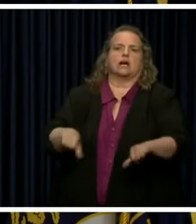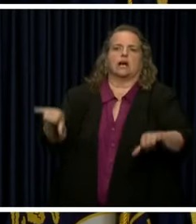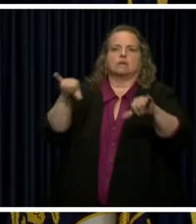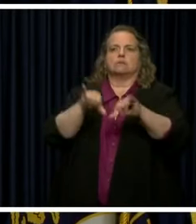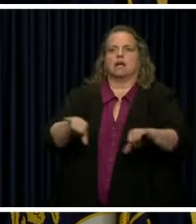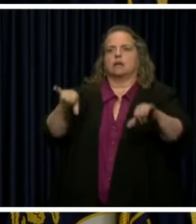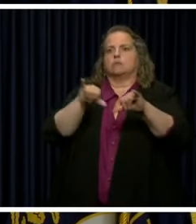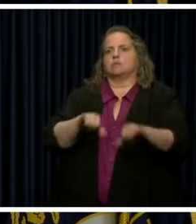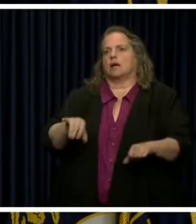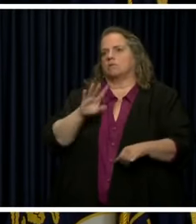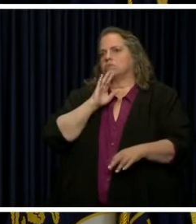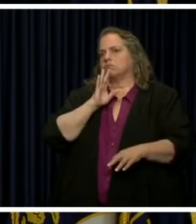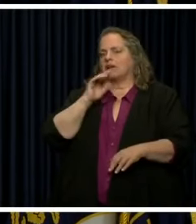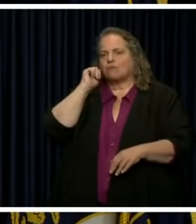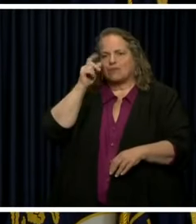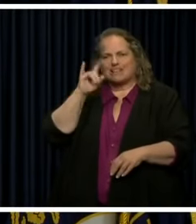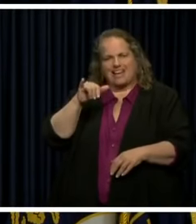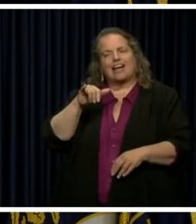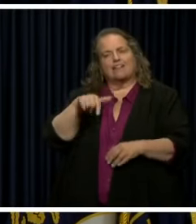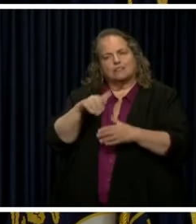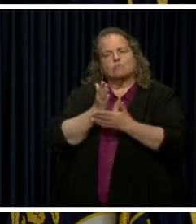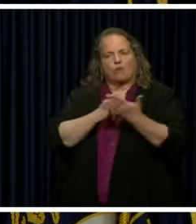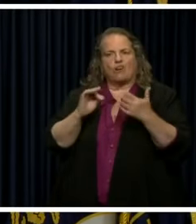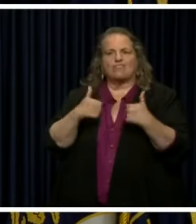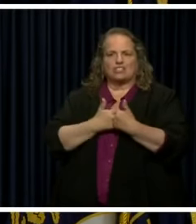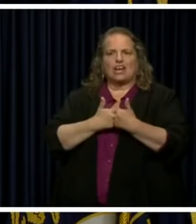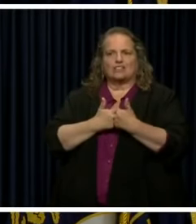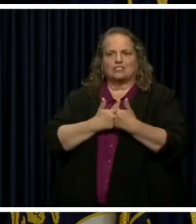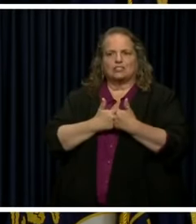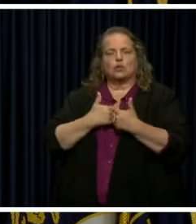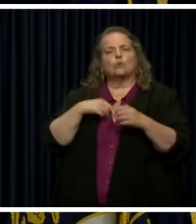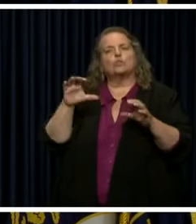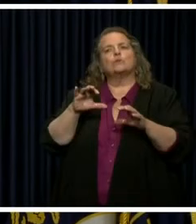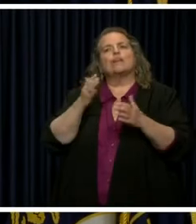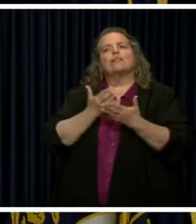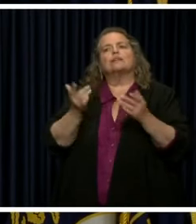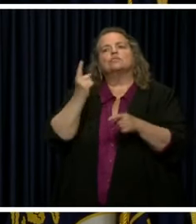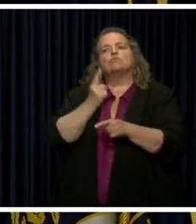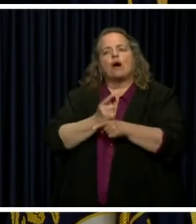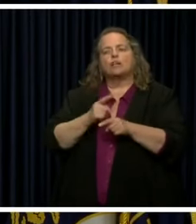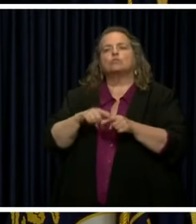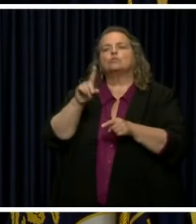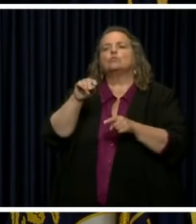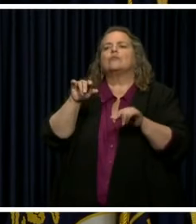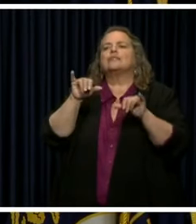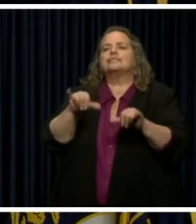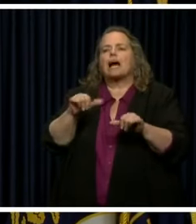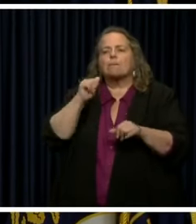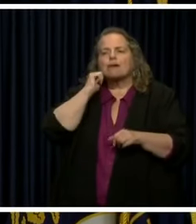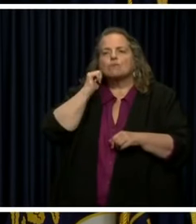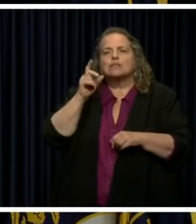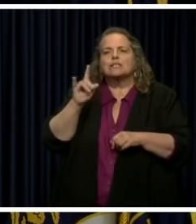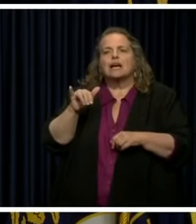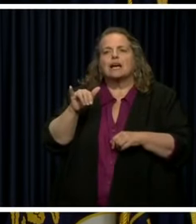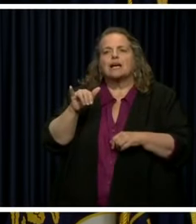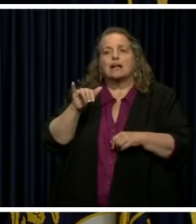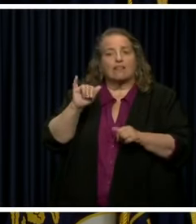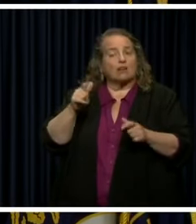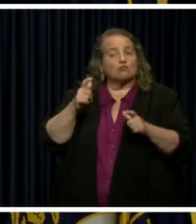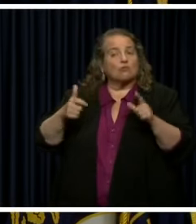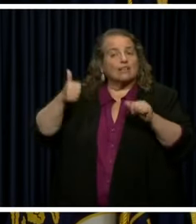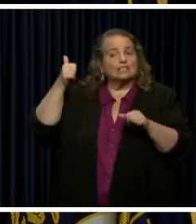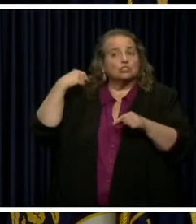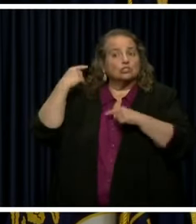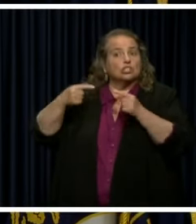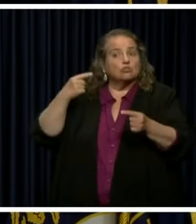of our challenge. If we're doing things right, to do the same every day. You know, I've got to think about that greatest generation and whether they